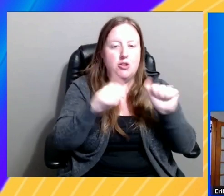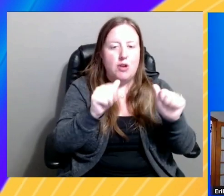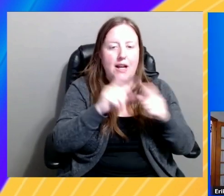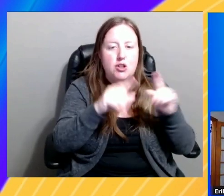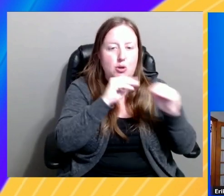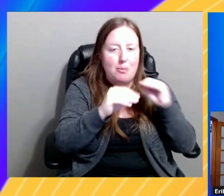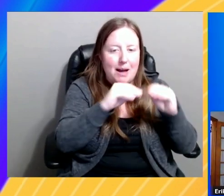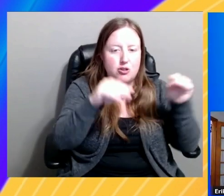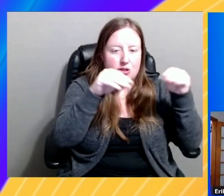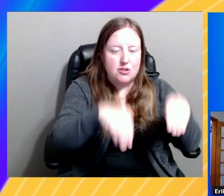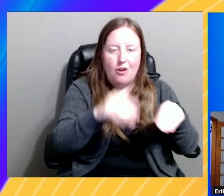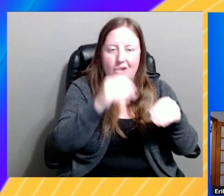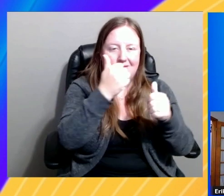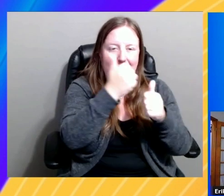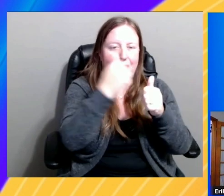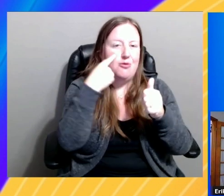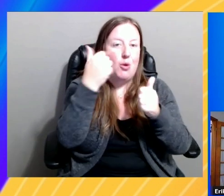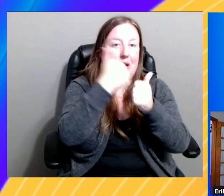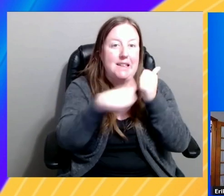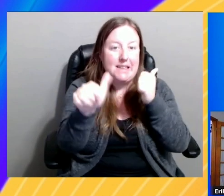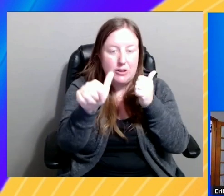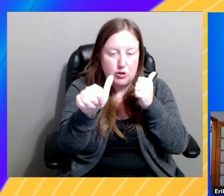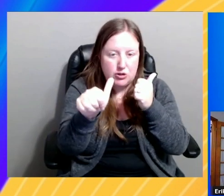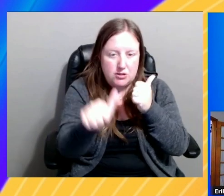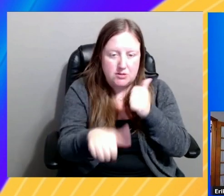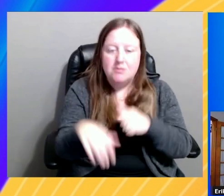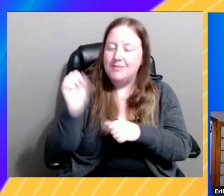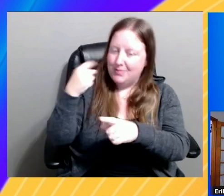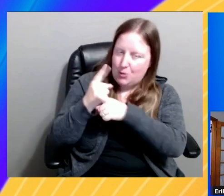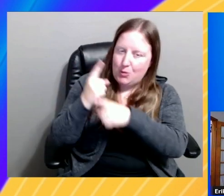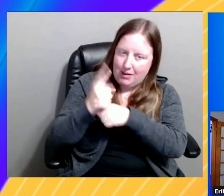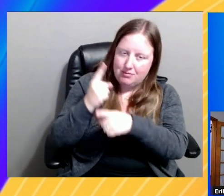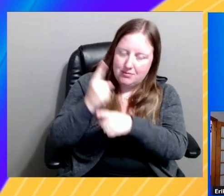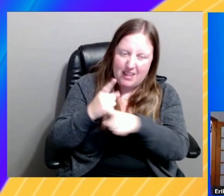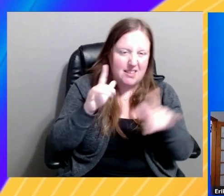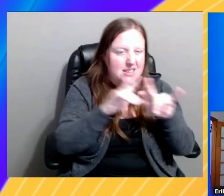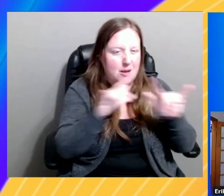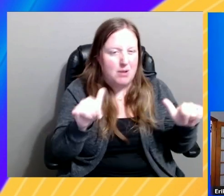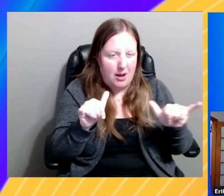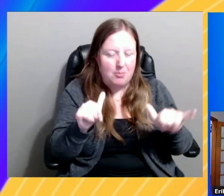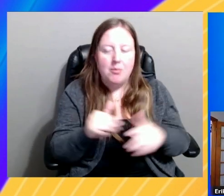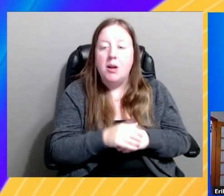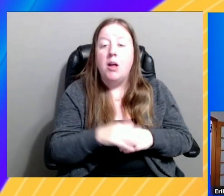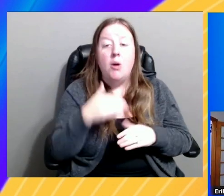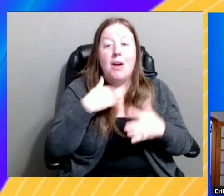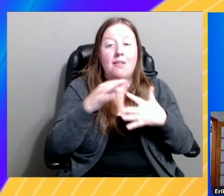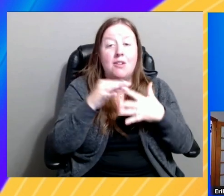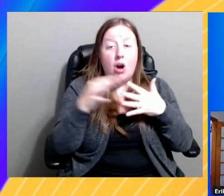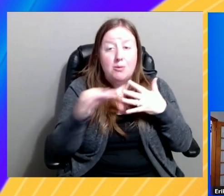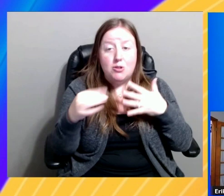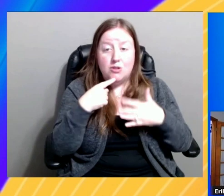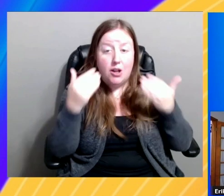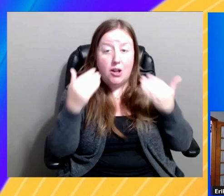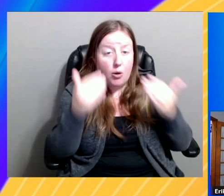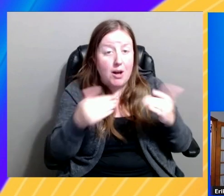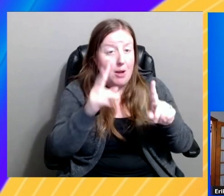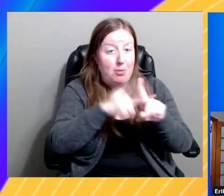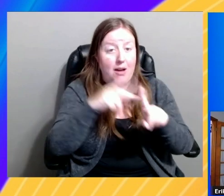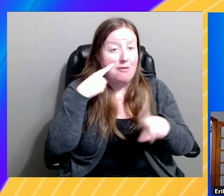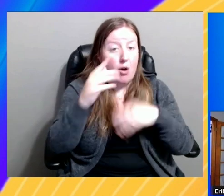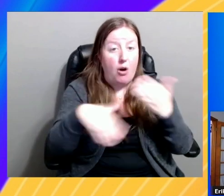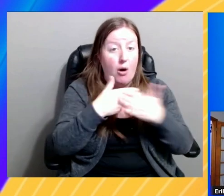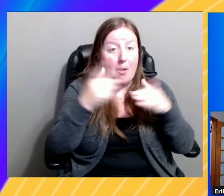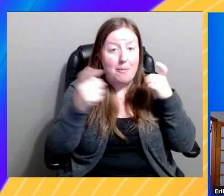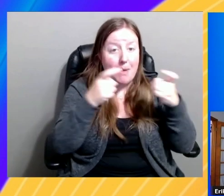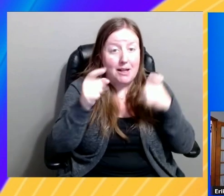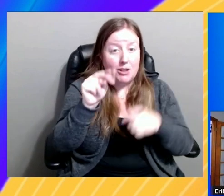every single one of your exactly nodes at the same time. There is an option to say go ahead and apply to all managed nodes, but we most likely want to